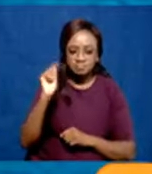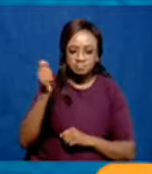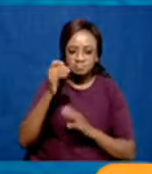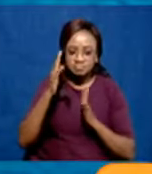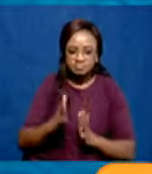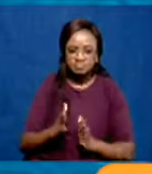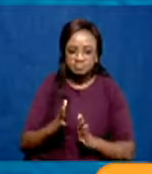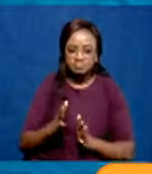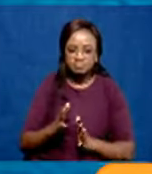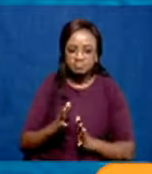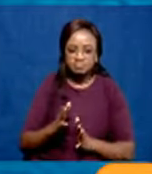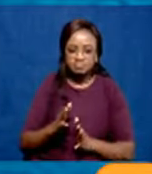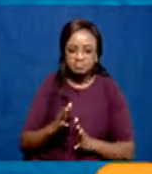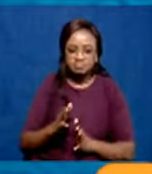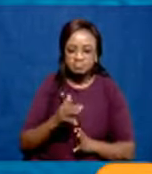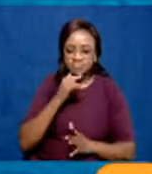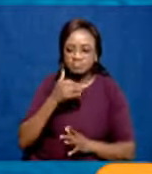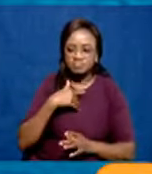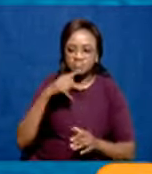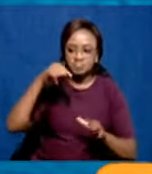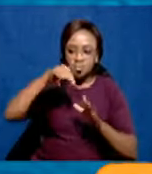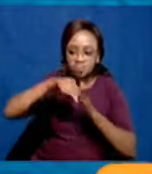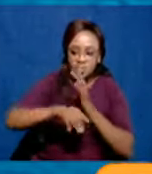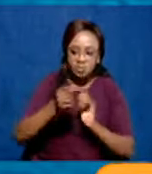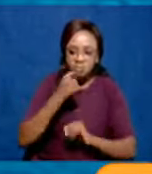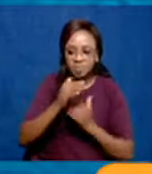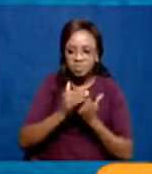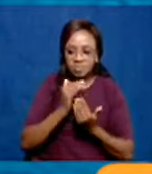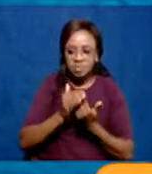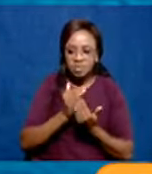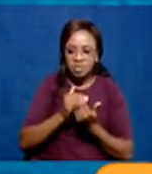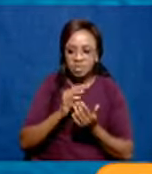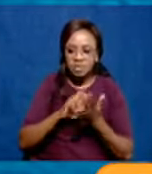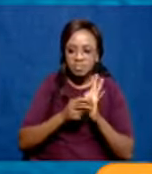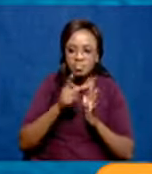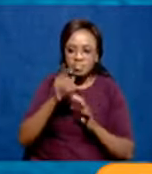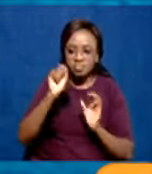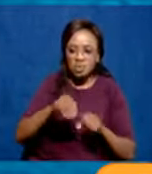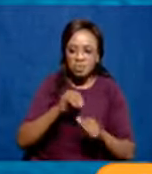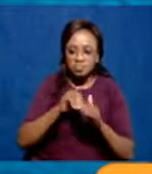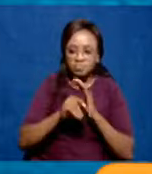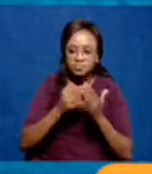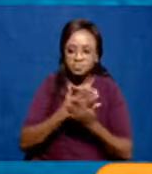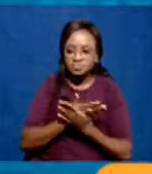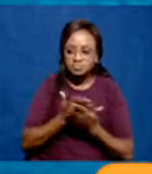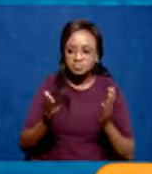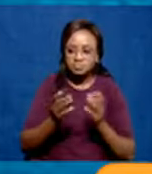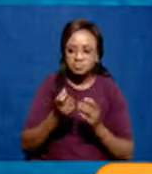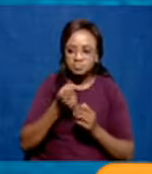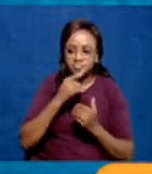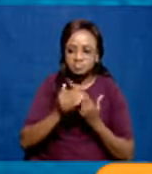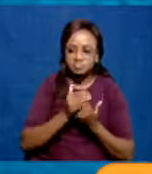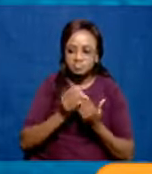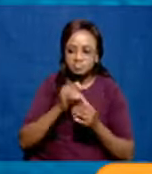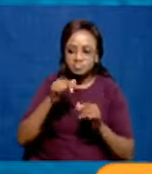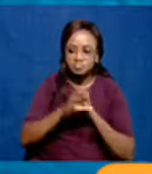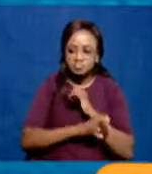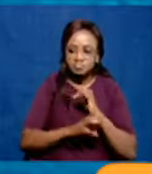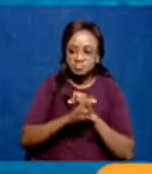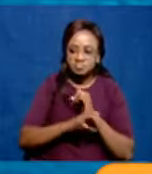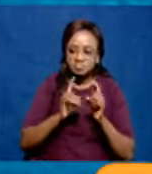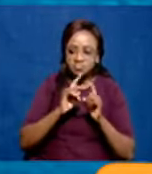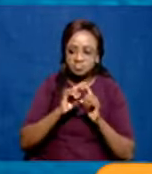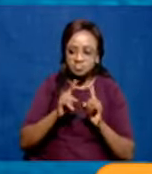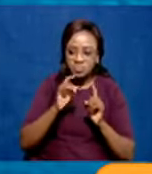servants who have had what we call comprehensive medical cover, where you can access any facility in the country as long as you have the comprehensive